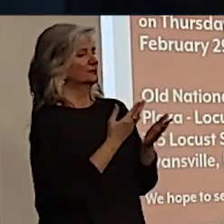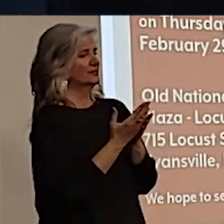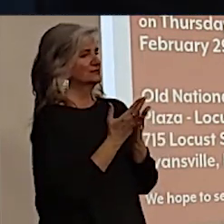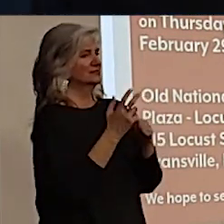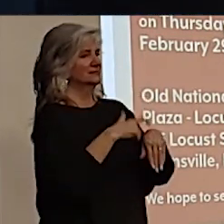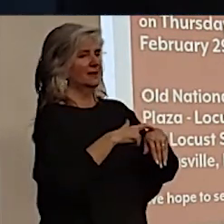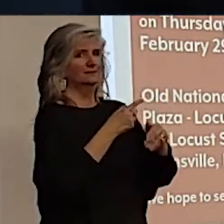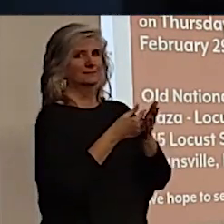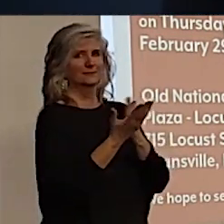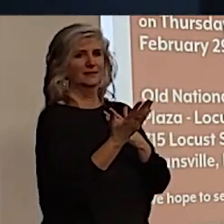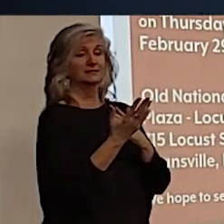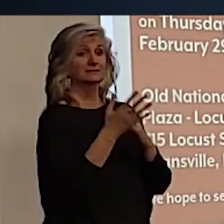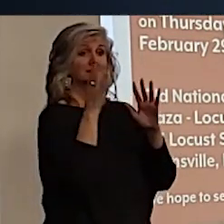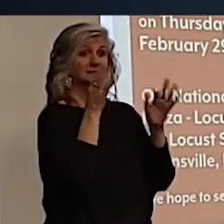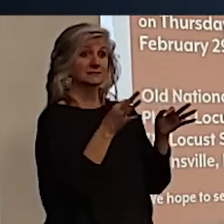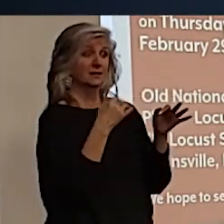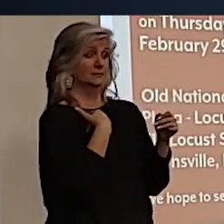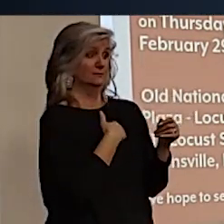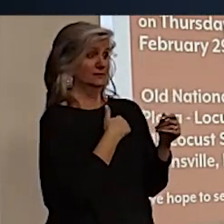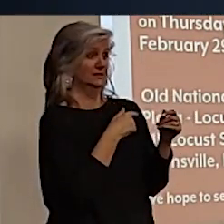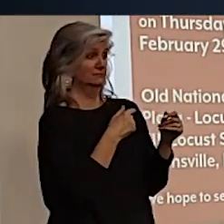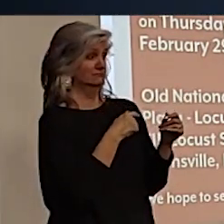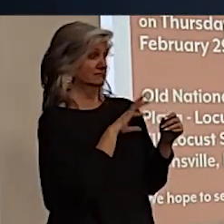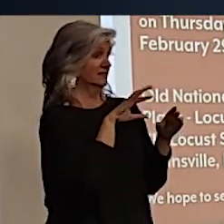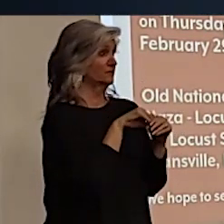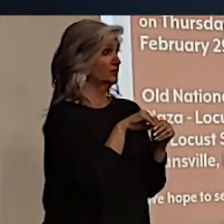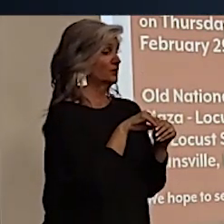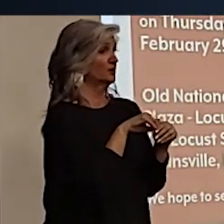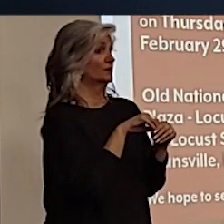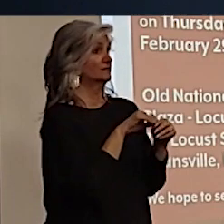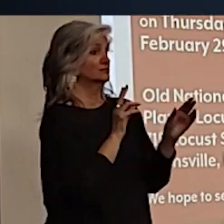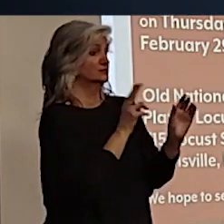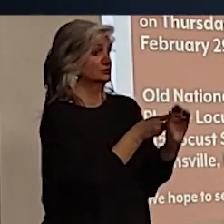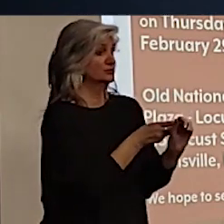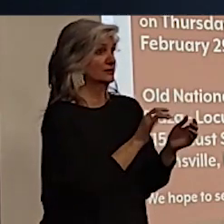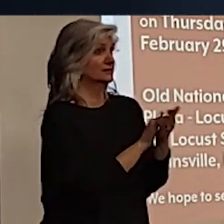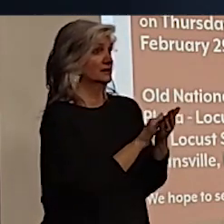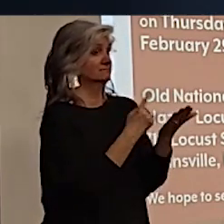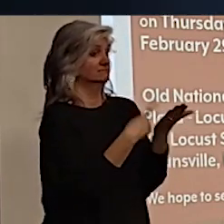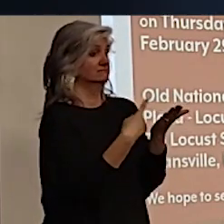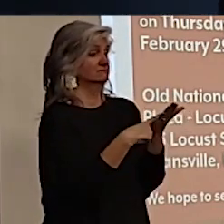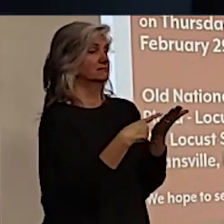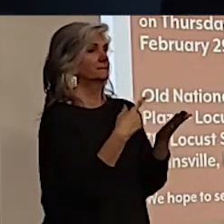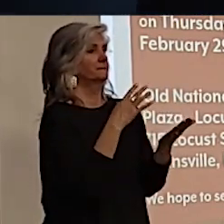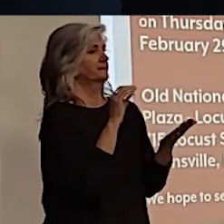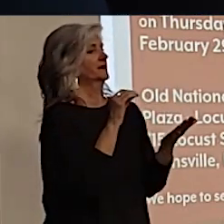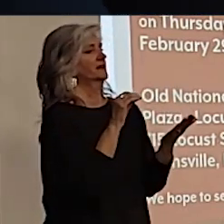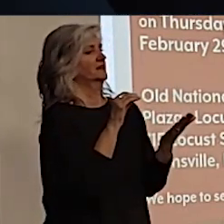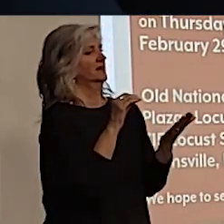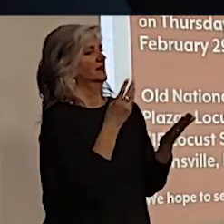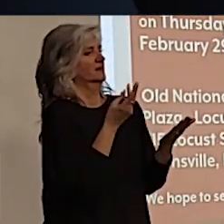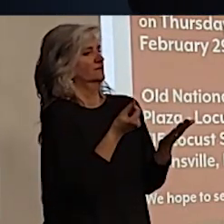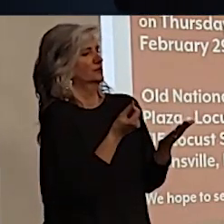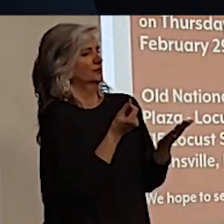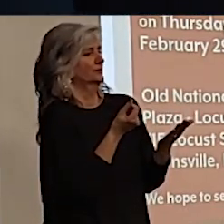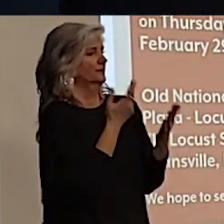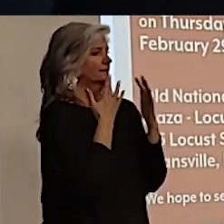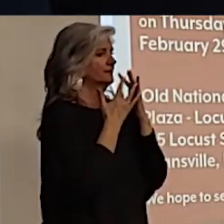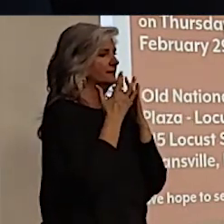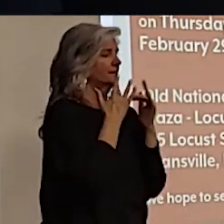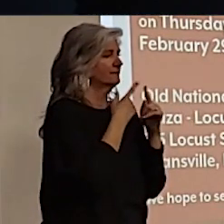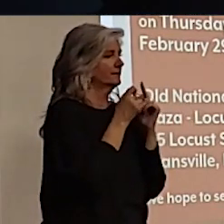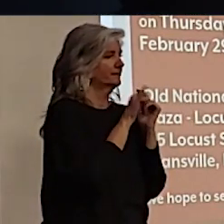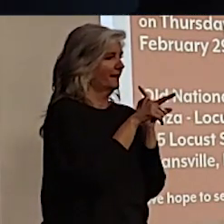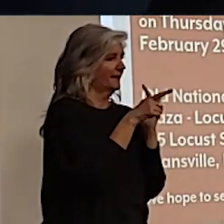have to decide, do we get in there, try to join that settlement discussion, and get a few crumbs from that loaf of bread, or is that